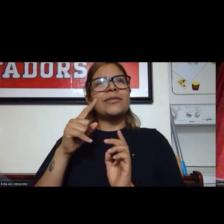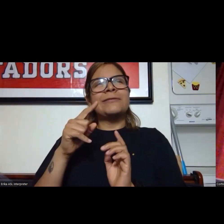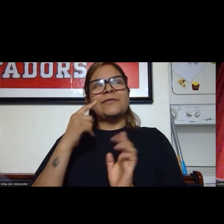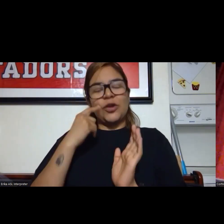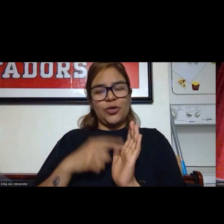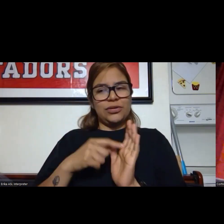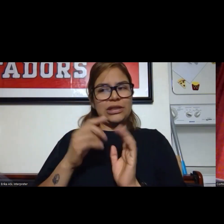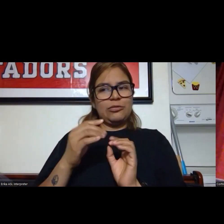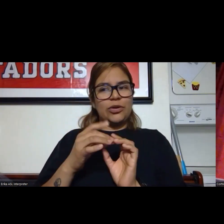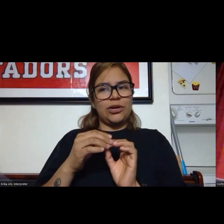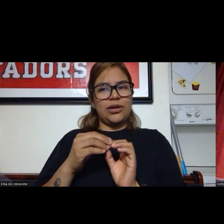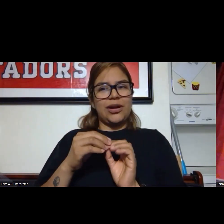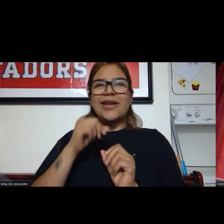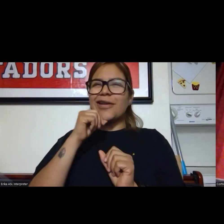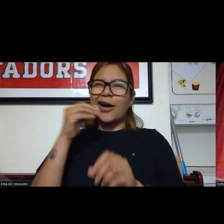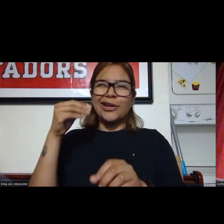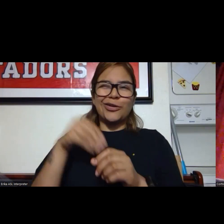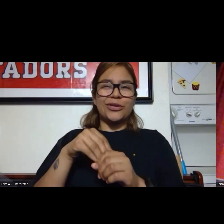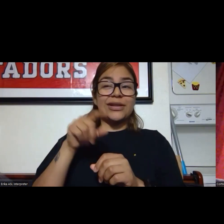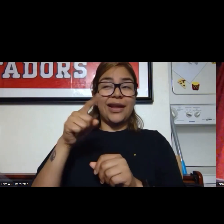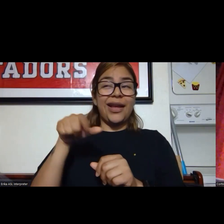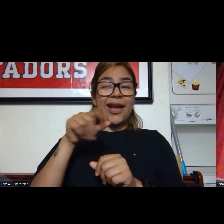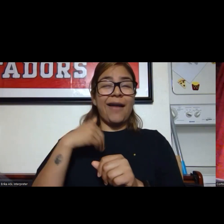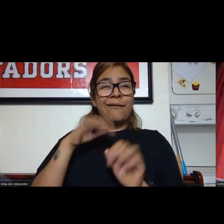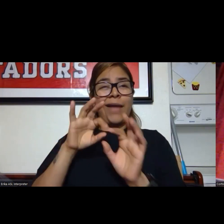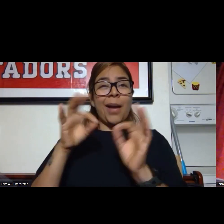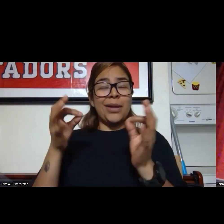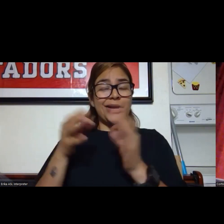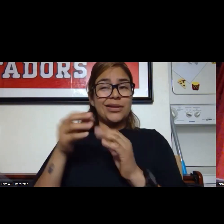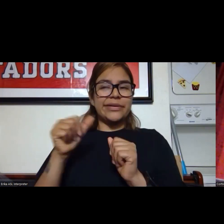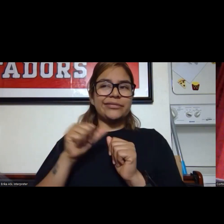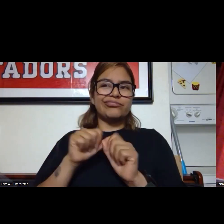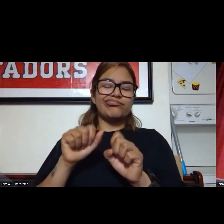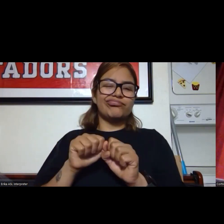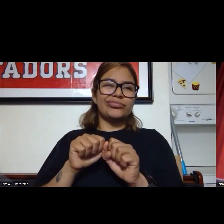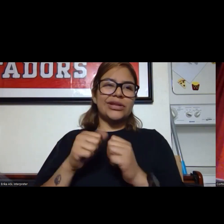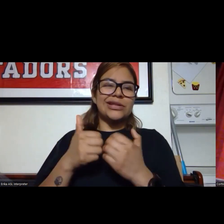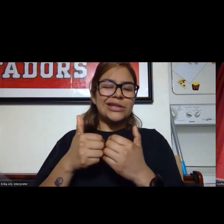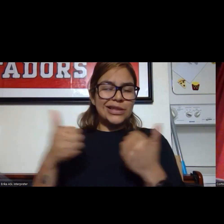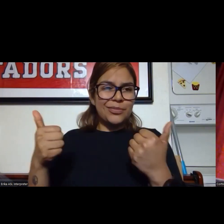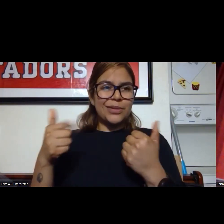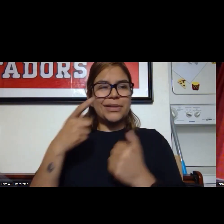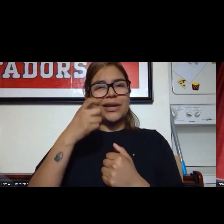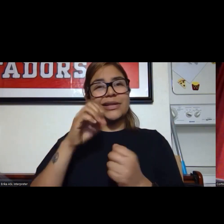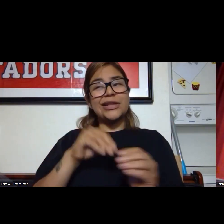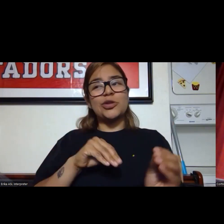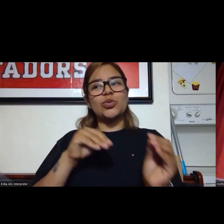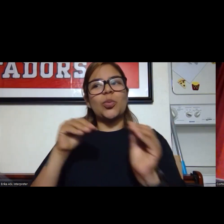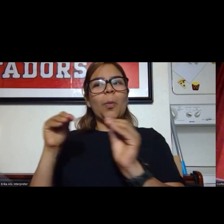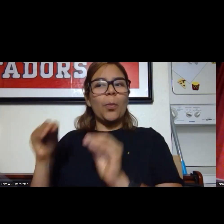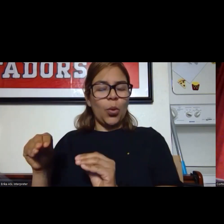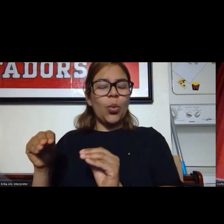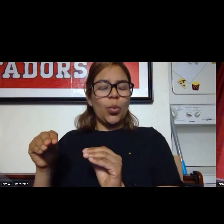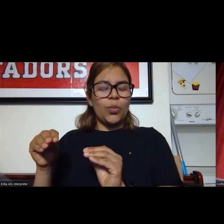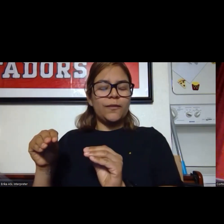out. We have families that are being broken apart because they have to move their loved one that